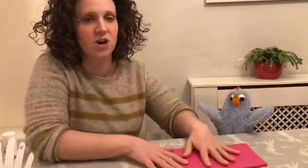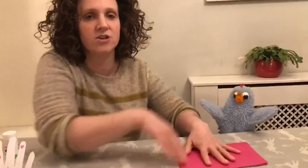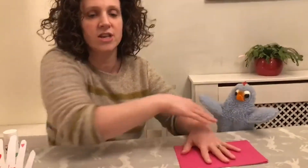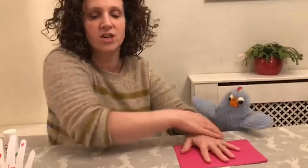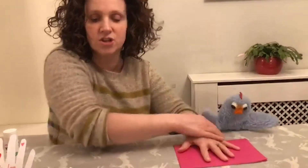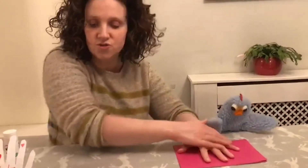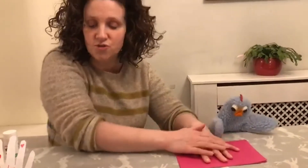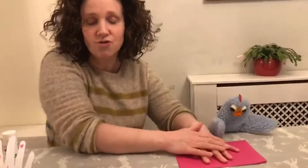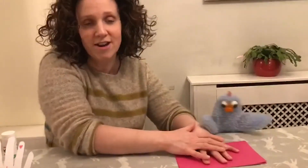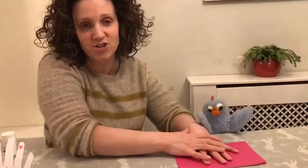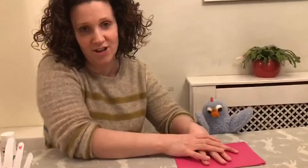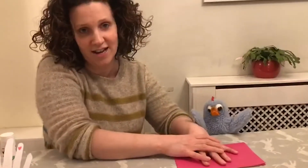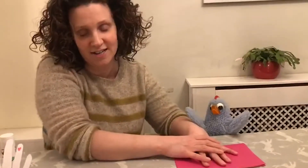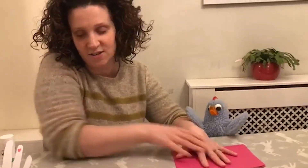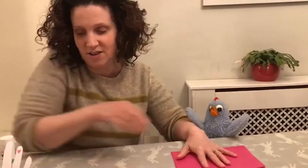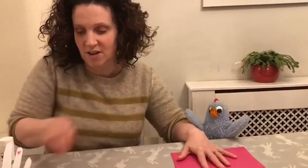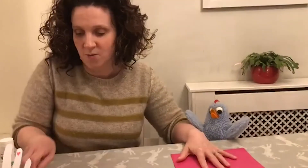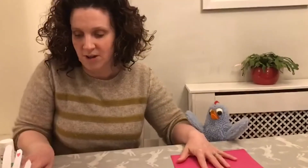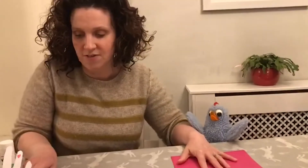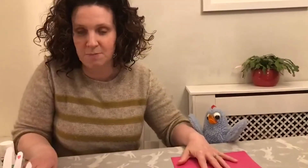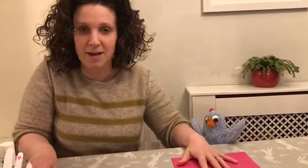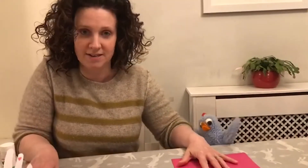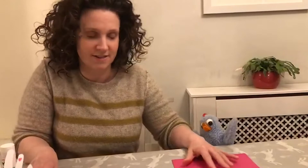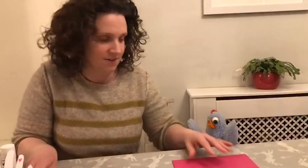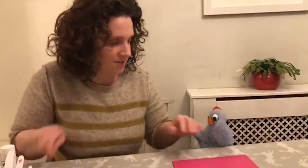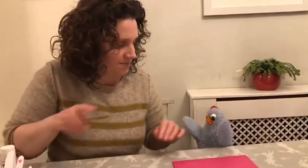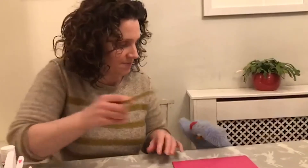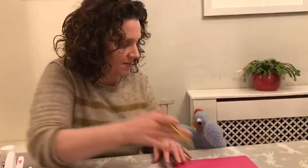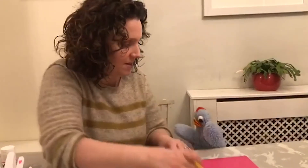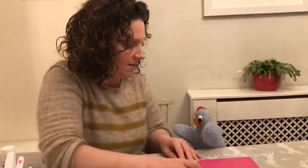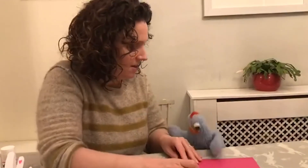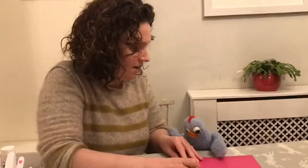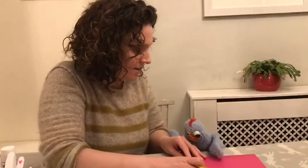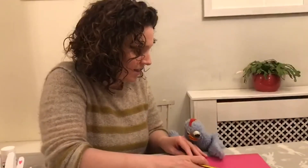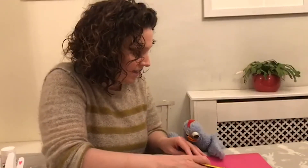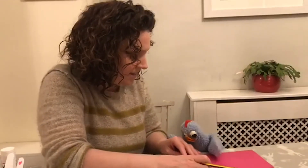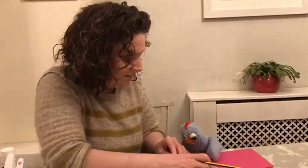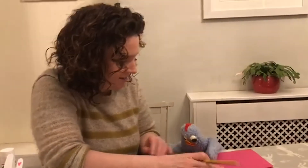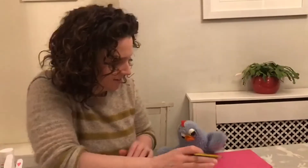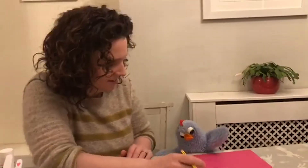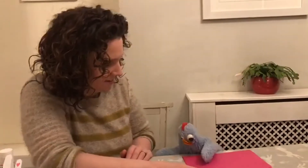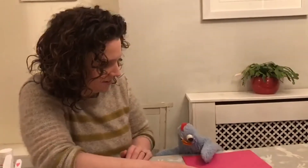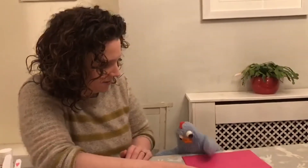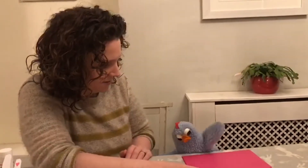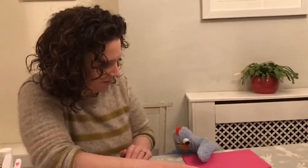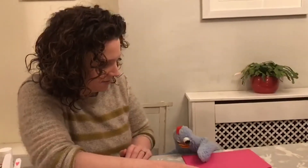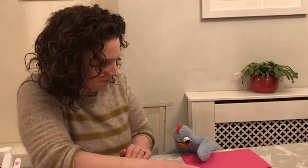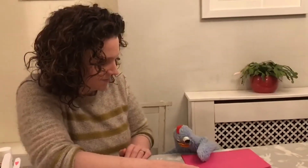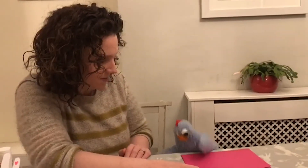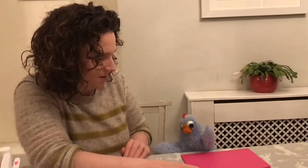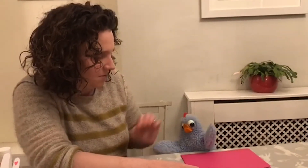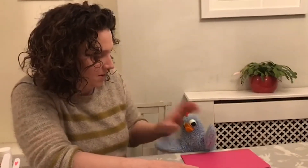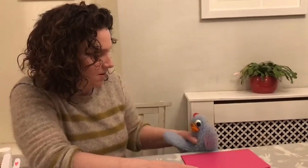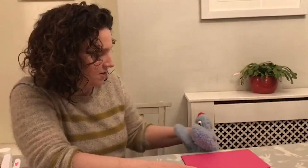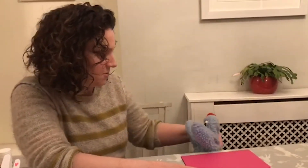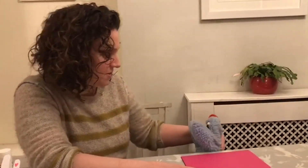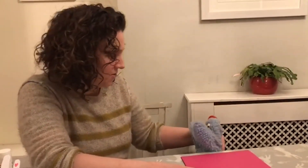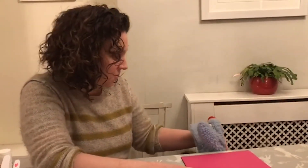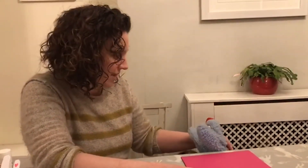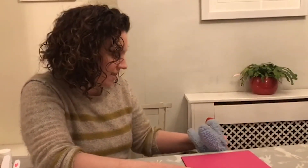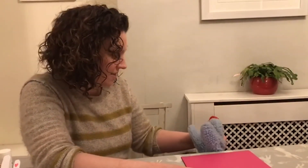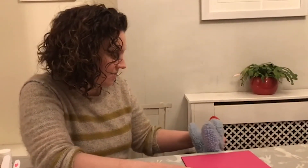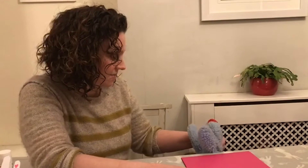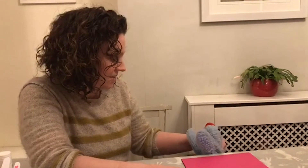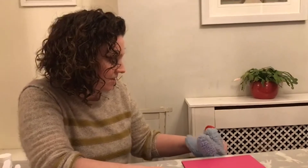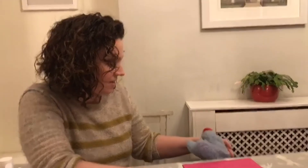on the card and you're going to draw around your hand with the pencil. Okay? We can't do it with